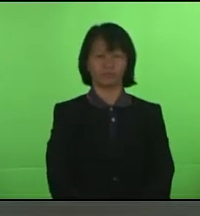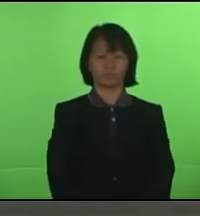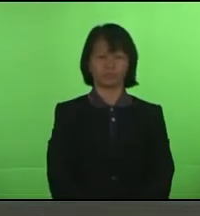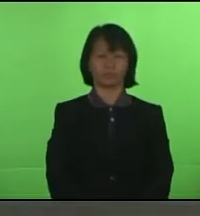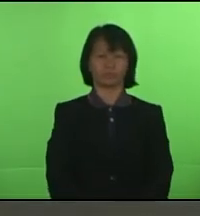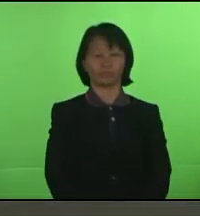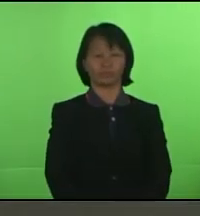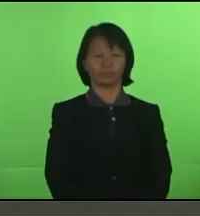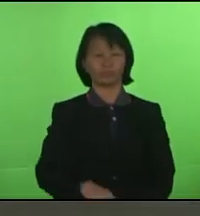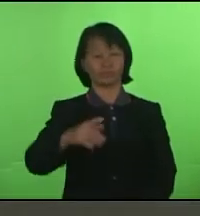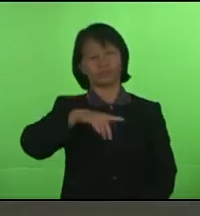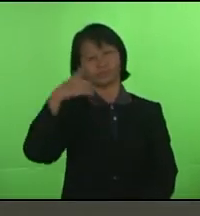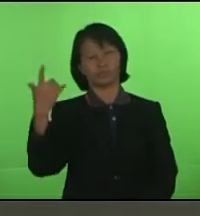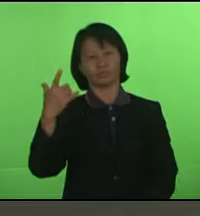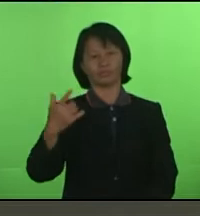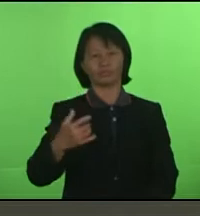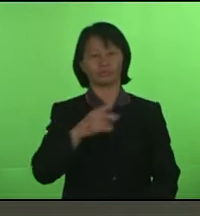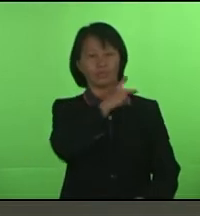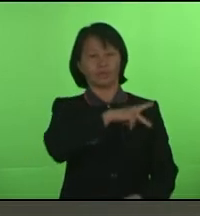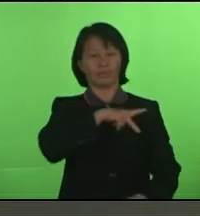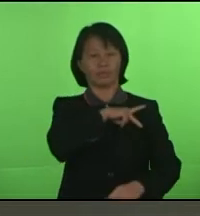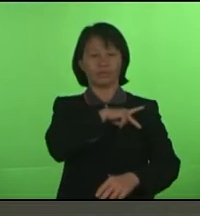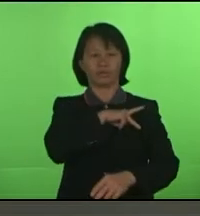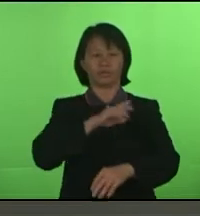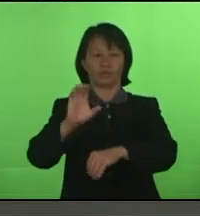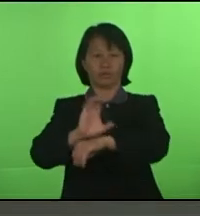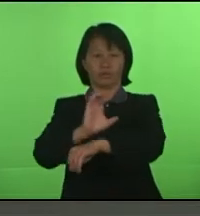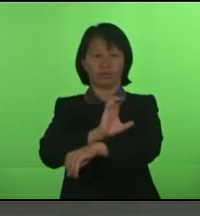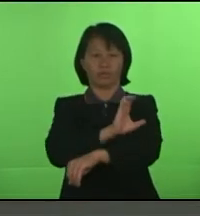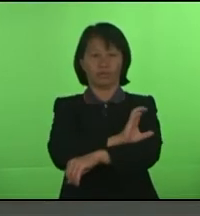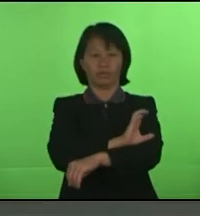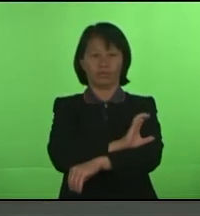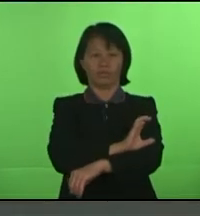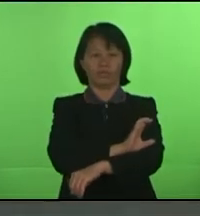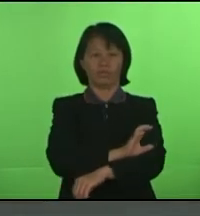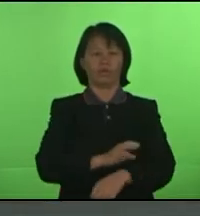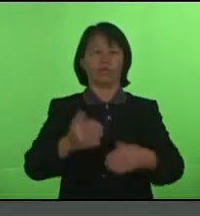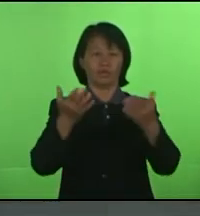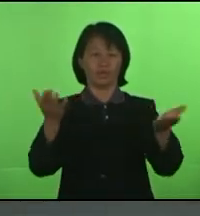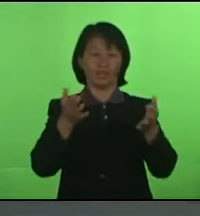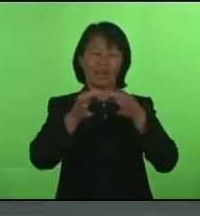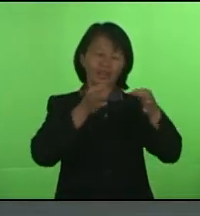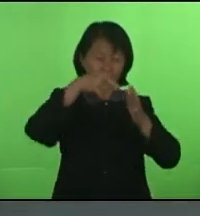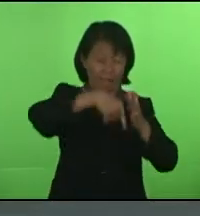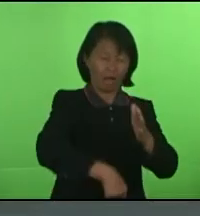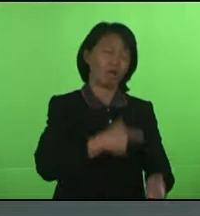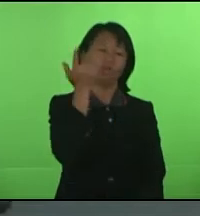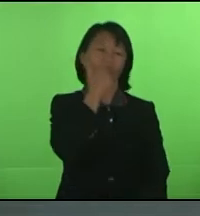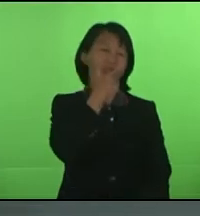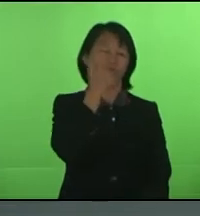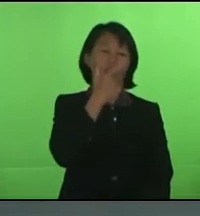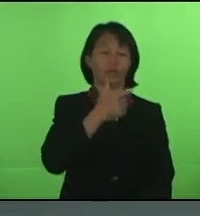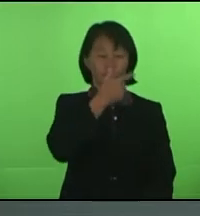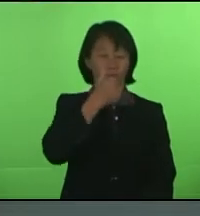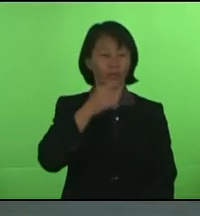Okay. The next slide talks to you about the personal computer. I'm not going to go here in